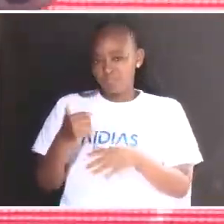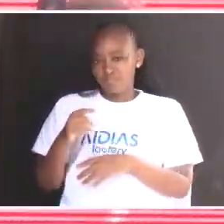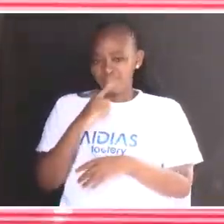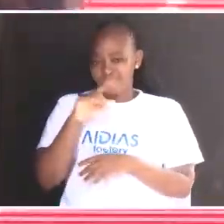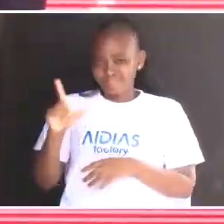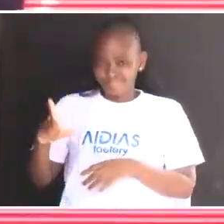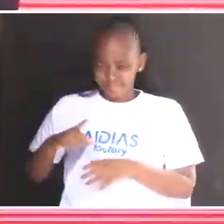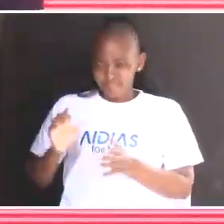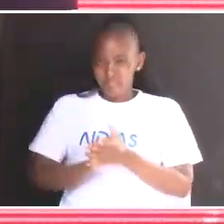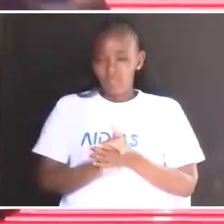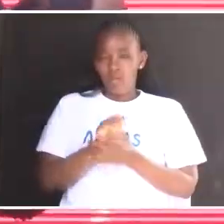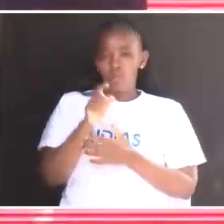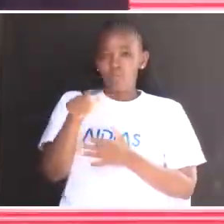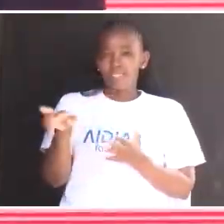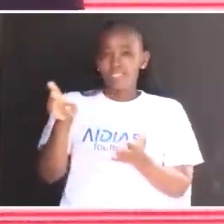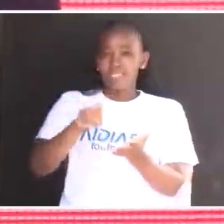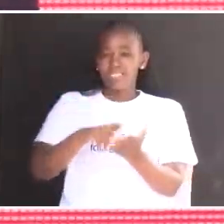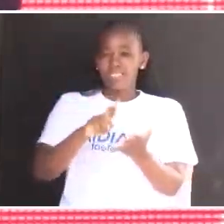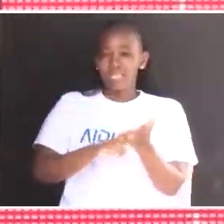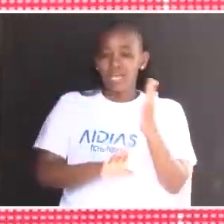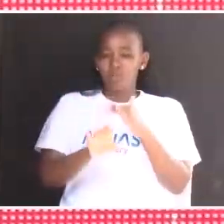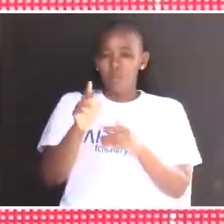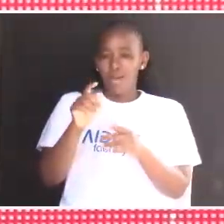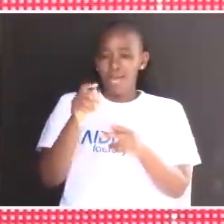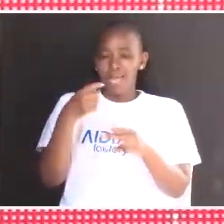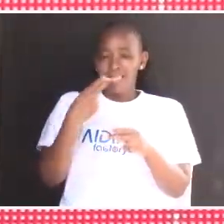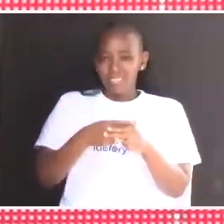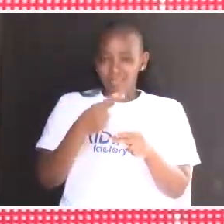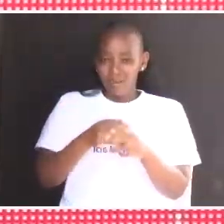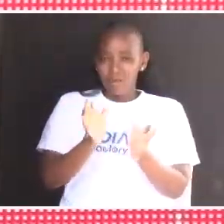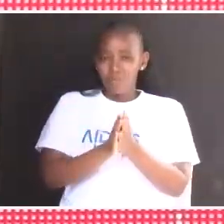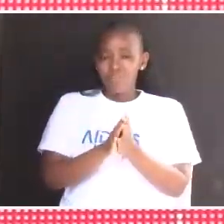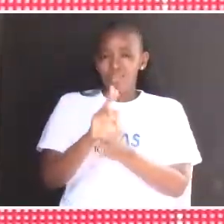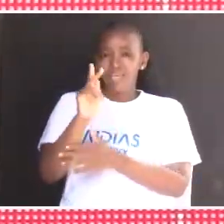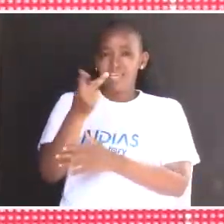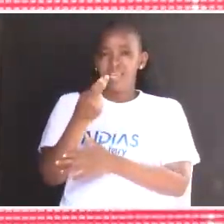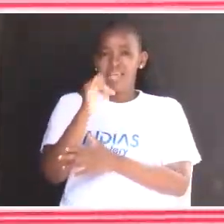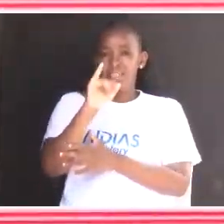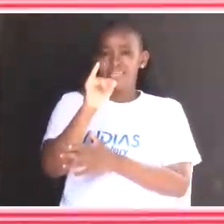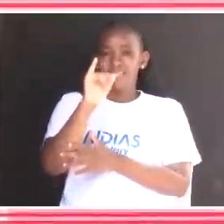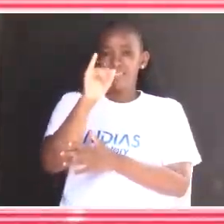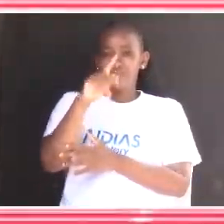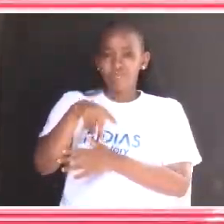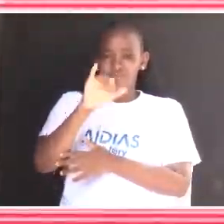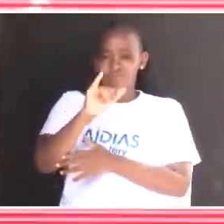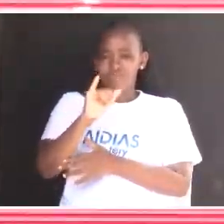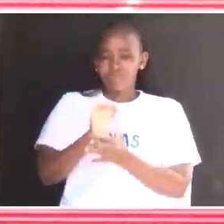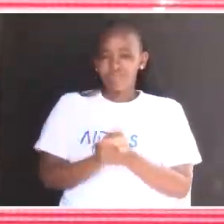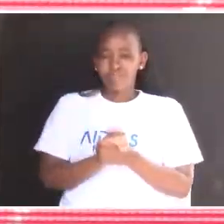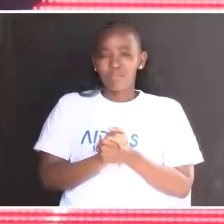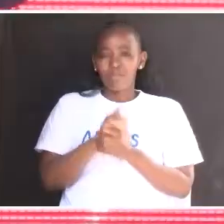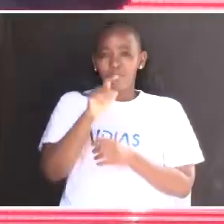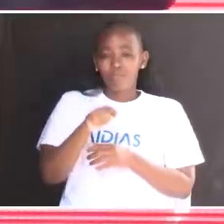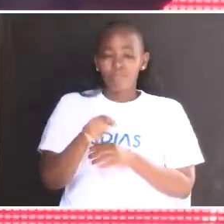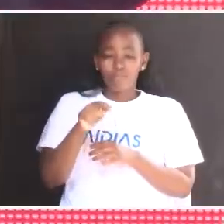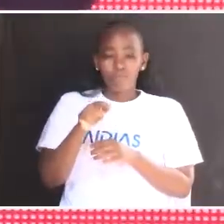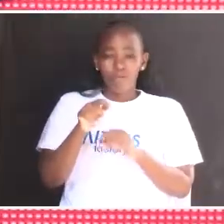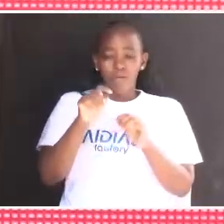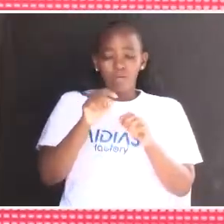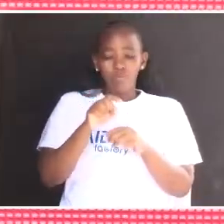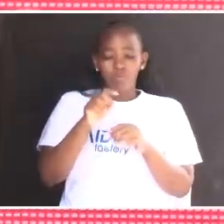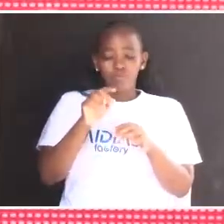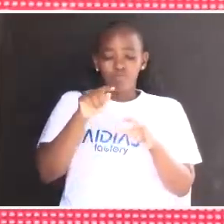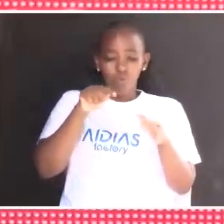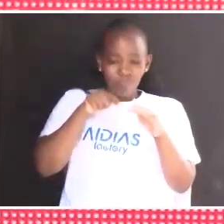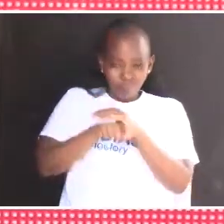for you to register your trademark with the Kenya Industrial Property Institute. You want to find out how? Go to the website